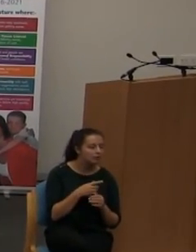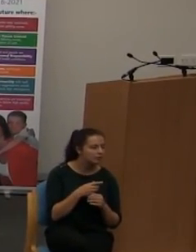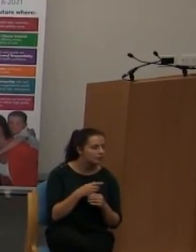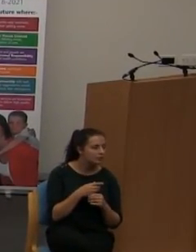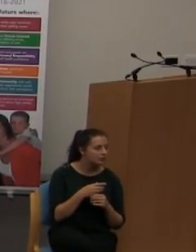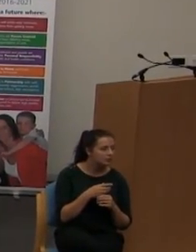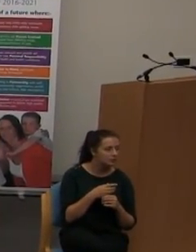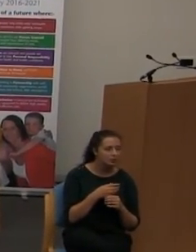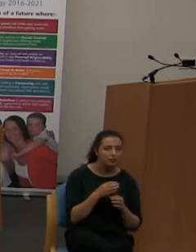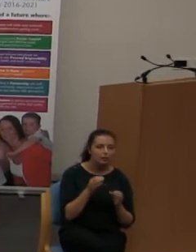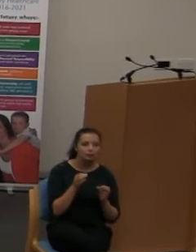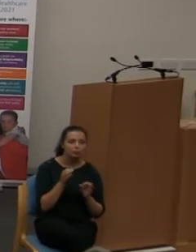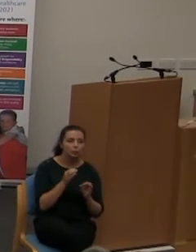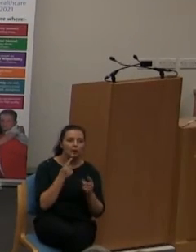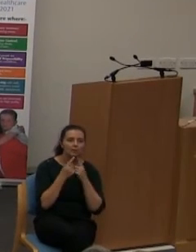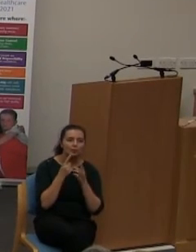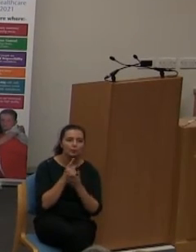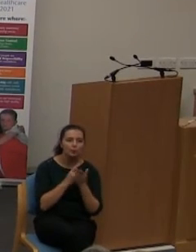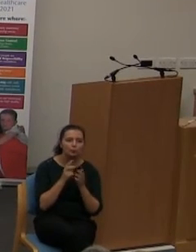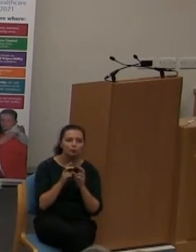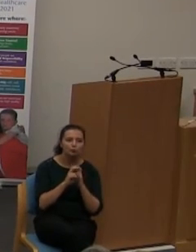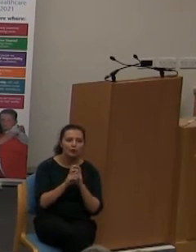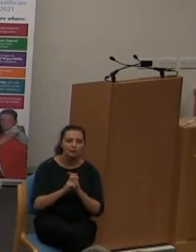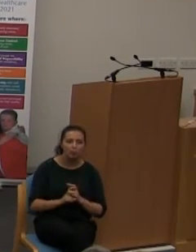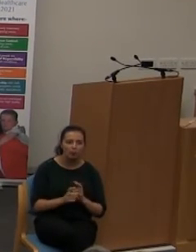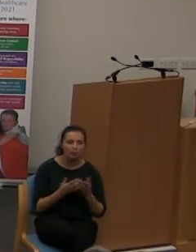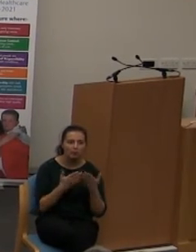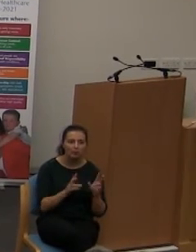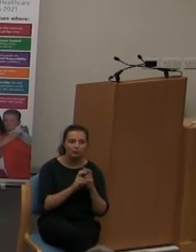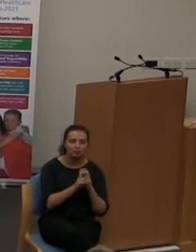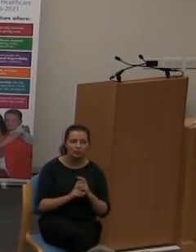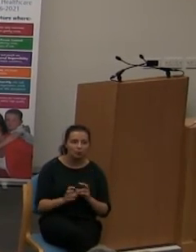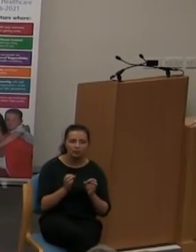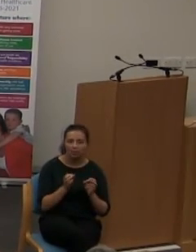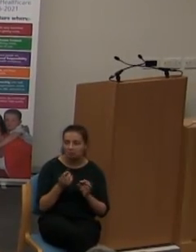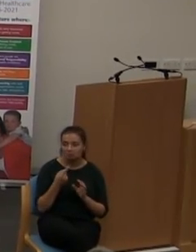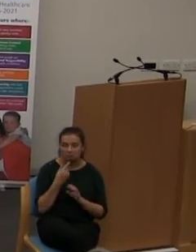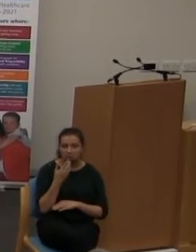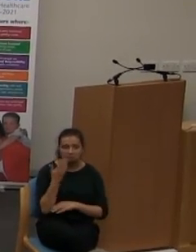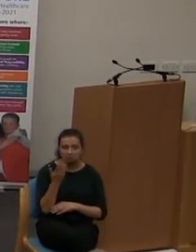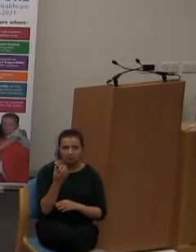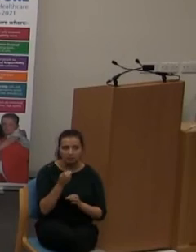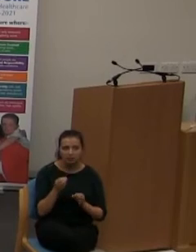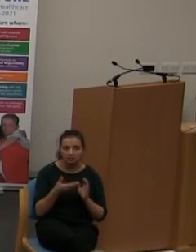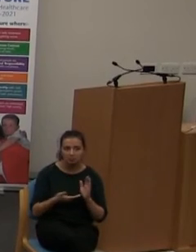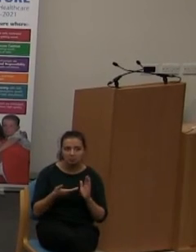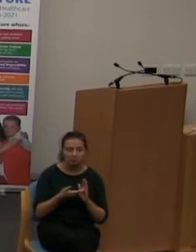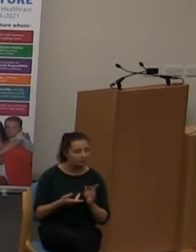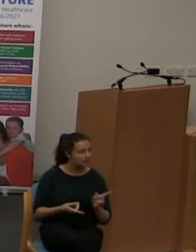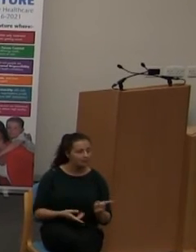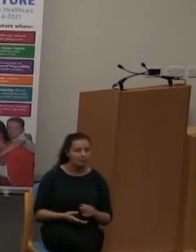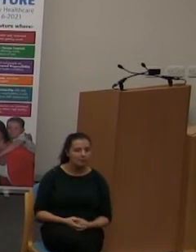I didn't hear anything about transport and public transport being included.